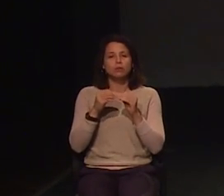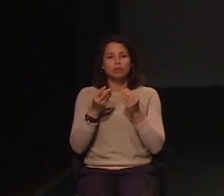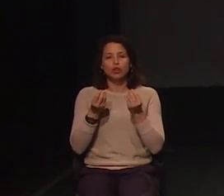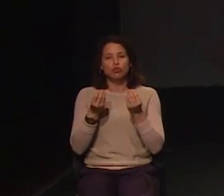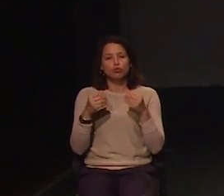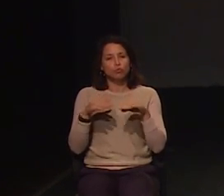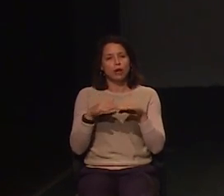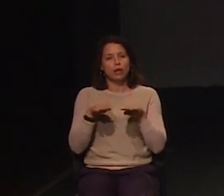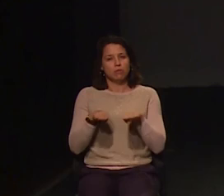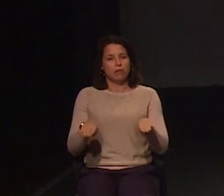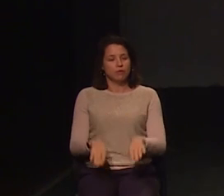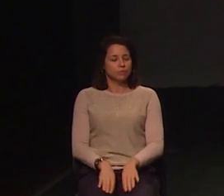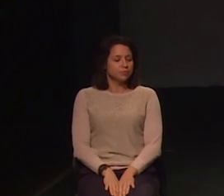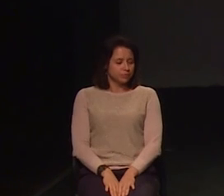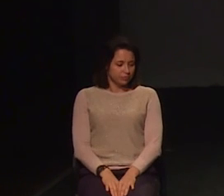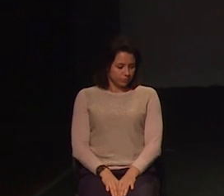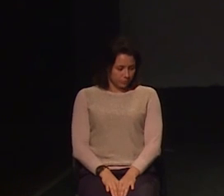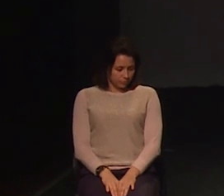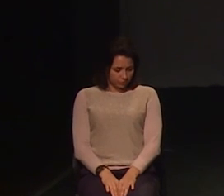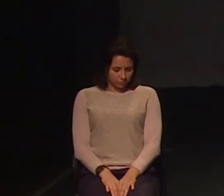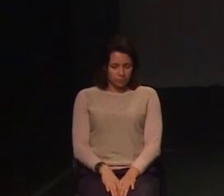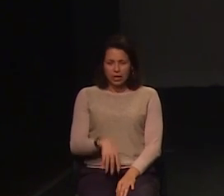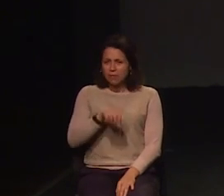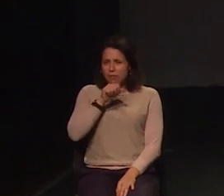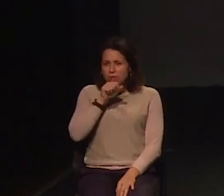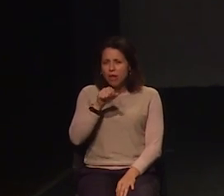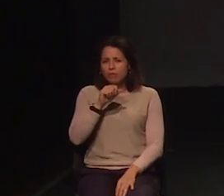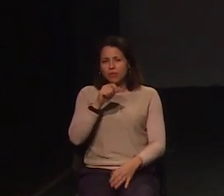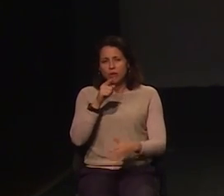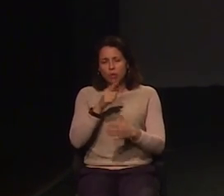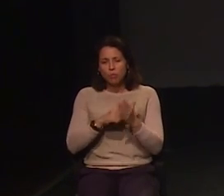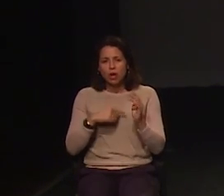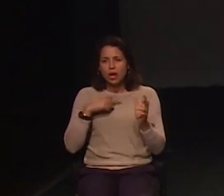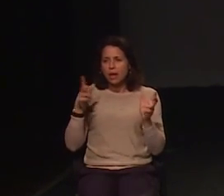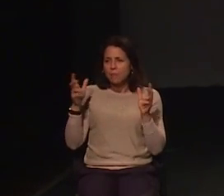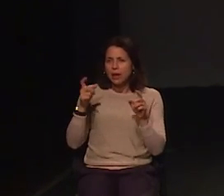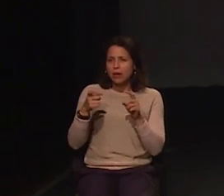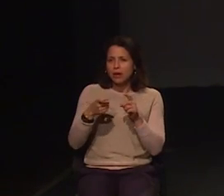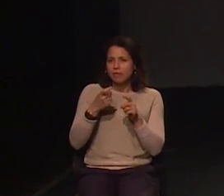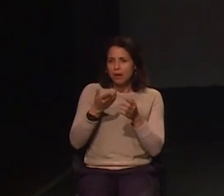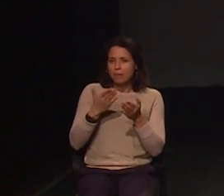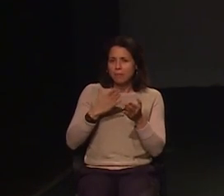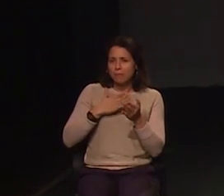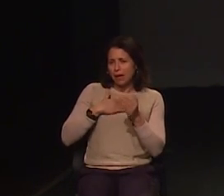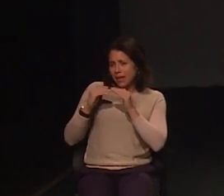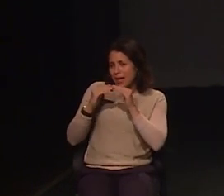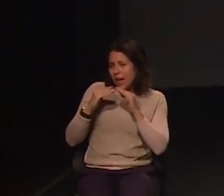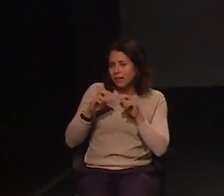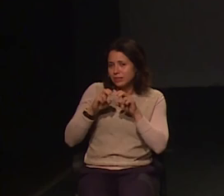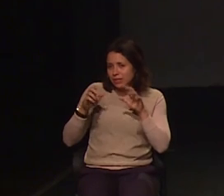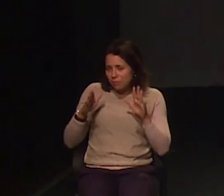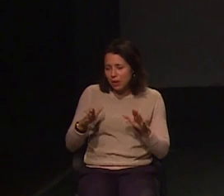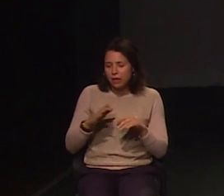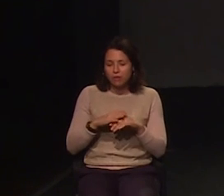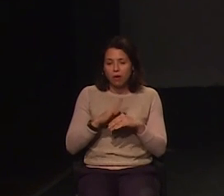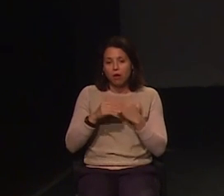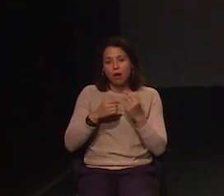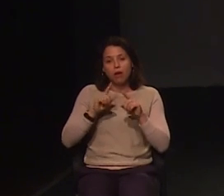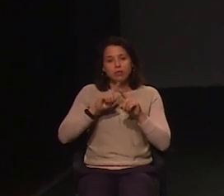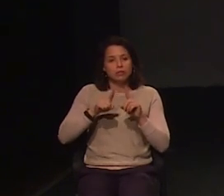that I'm hearing from my colleagues on the panel from all different points in the atmosphere. On the grassroots level,